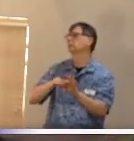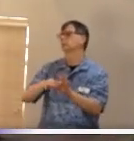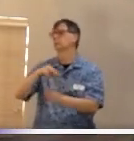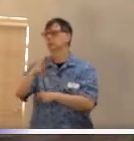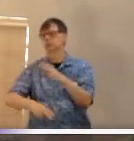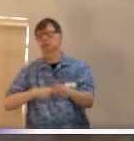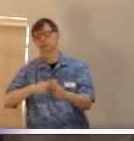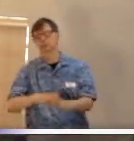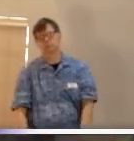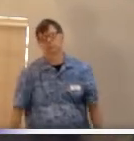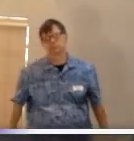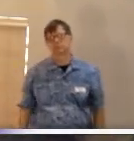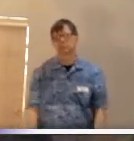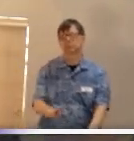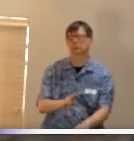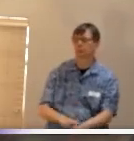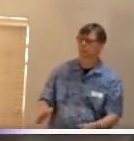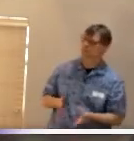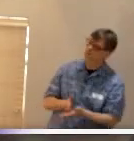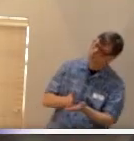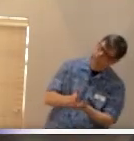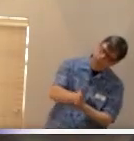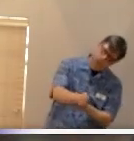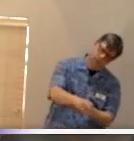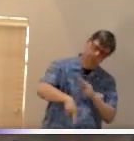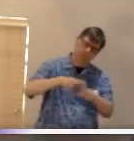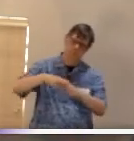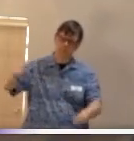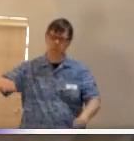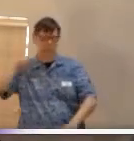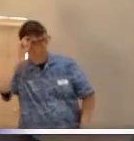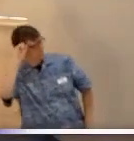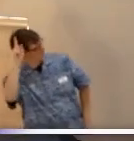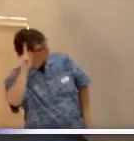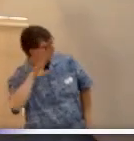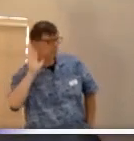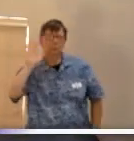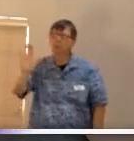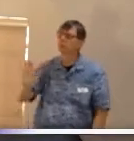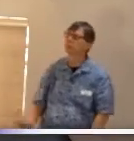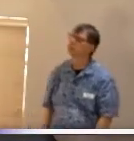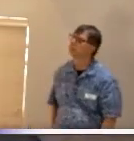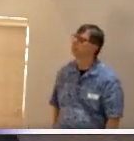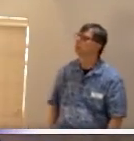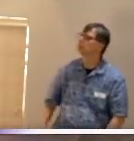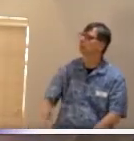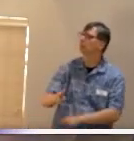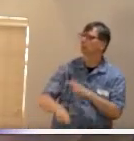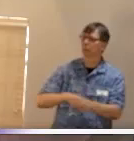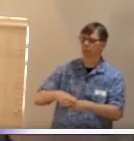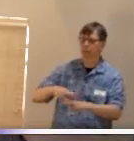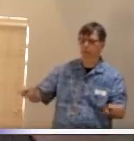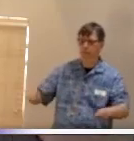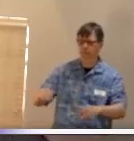world. And then I started to move through the world with this idea that the world was not